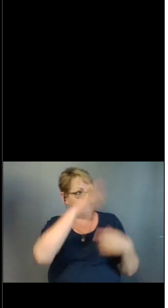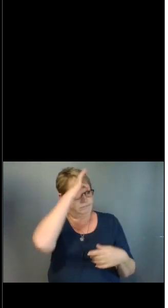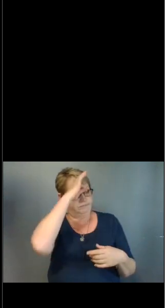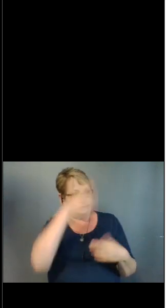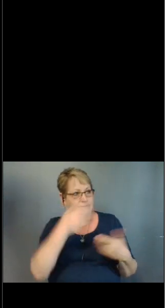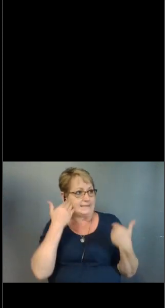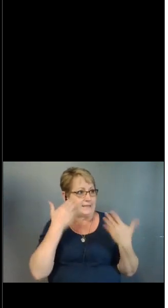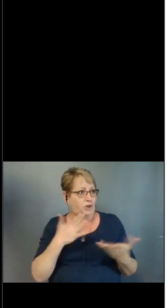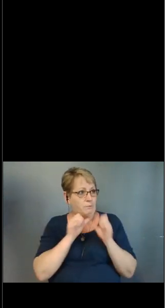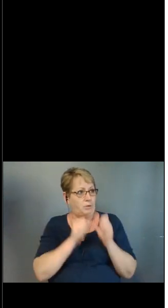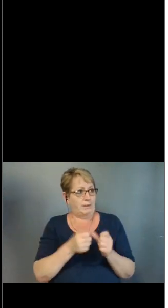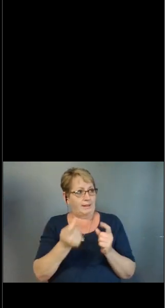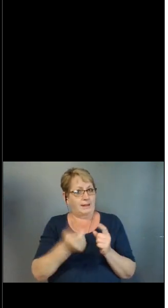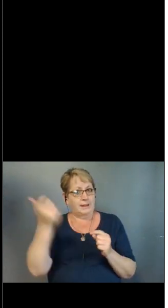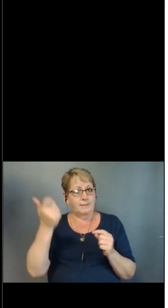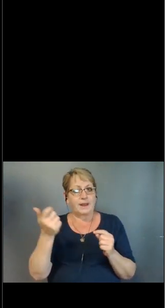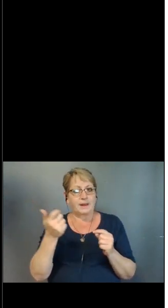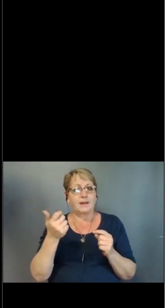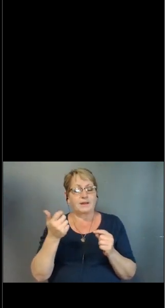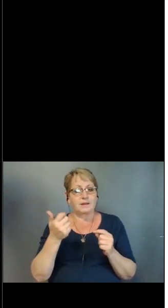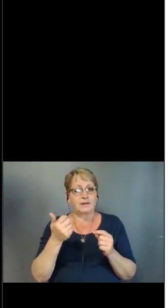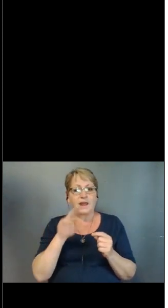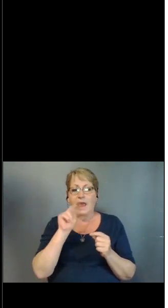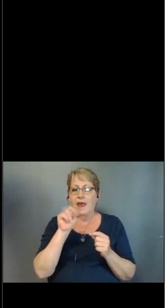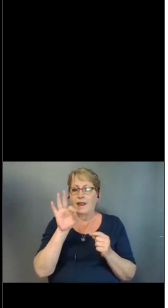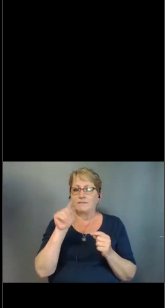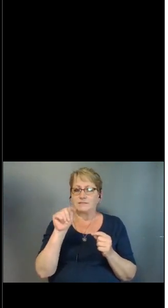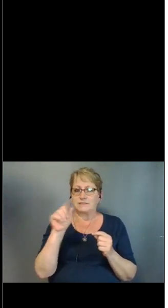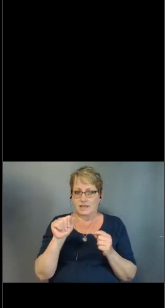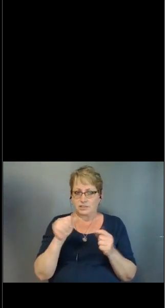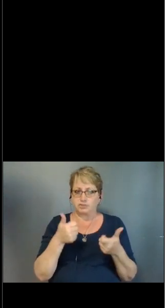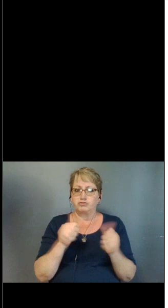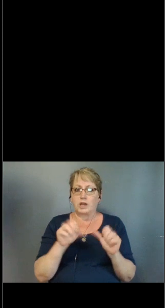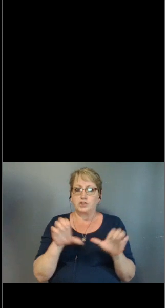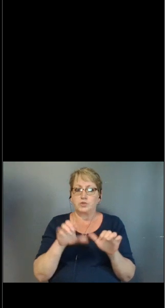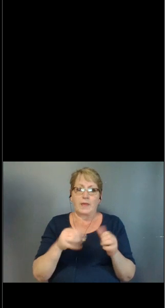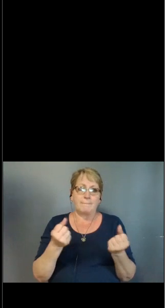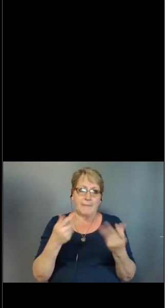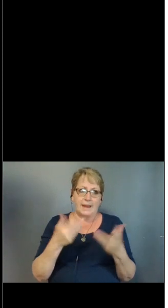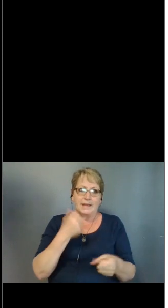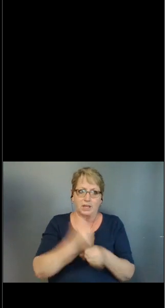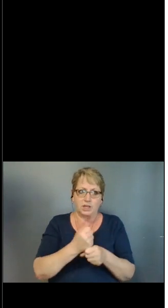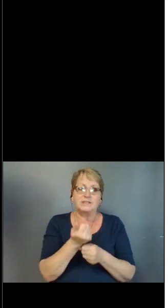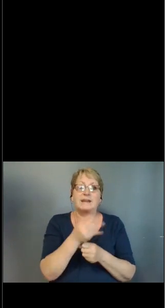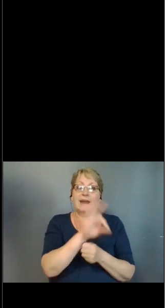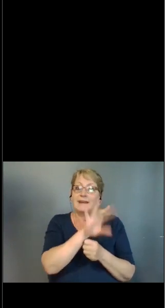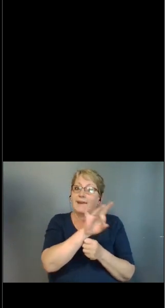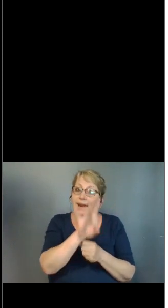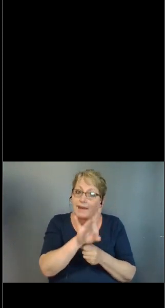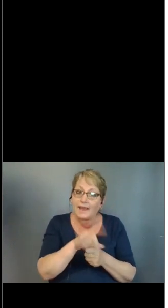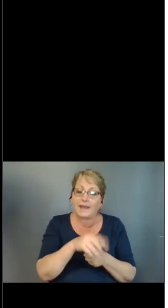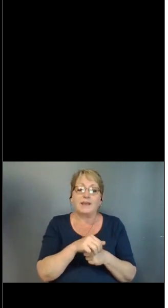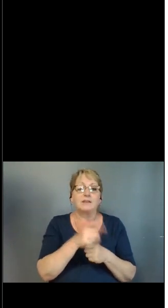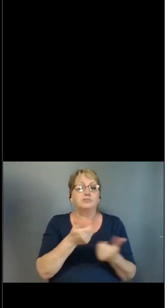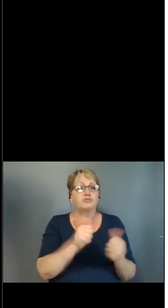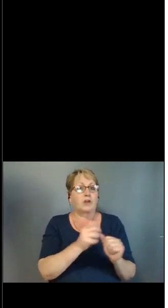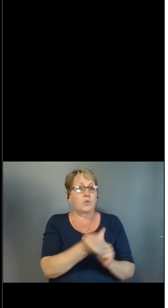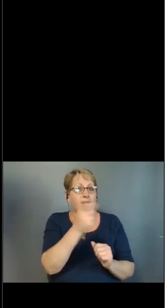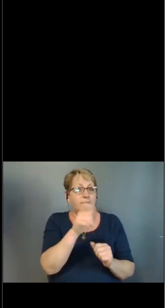was permanently eliminated. The NFTA's tried to do this for years. In 1988, they tried to eliminate the route. And